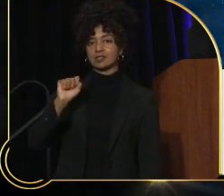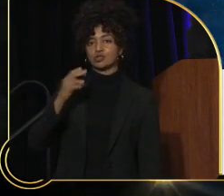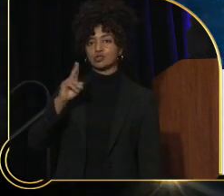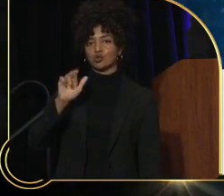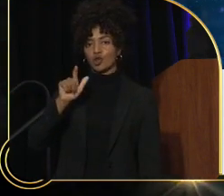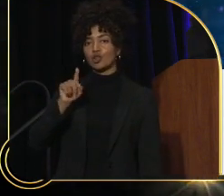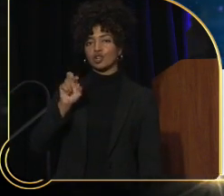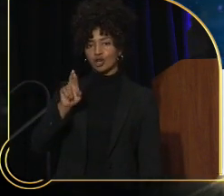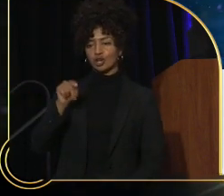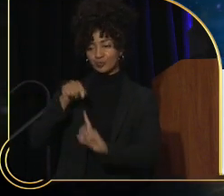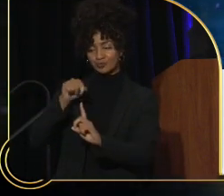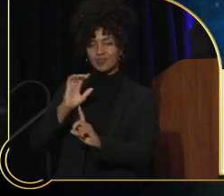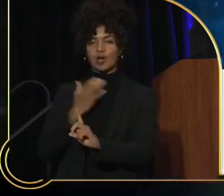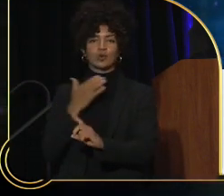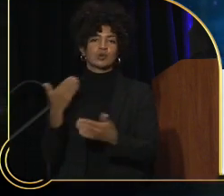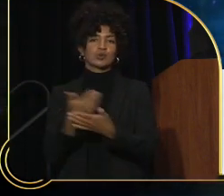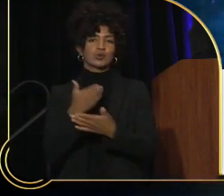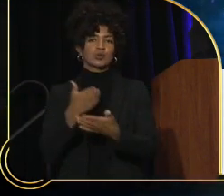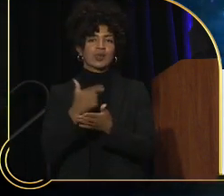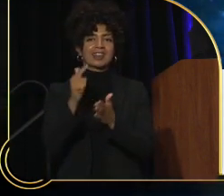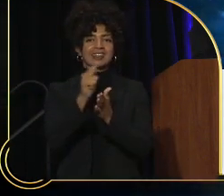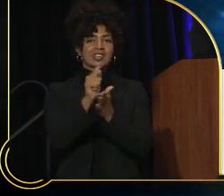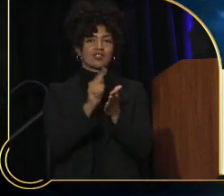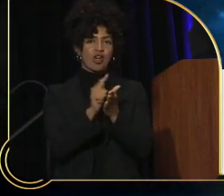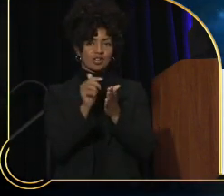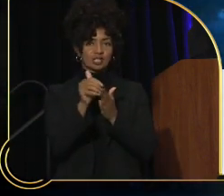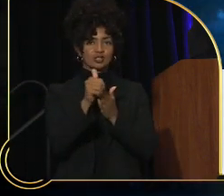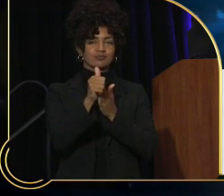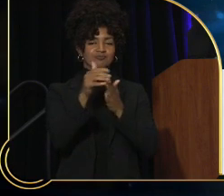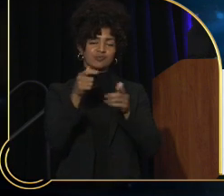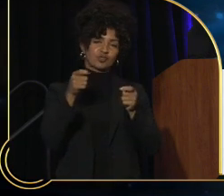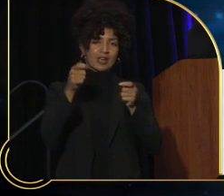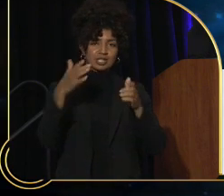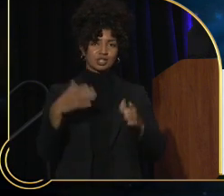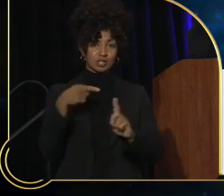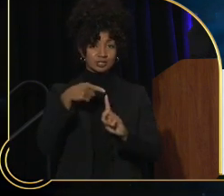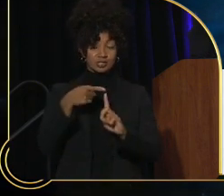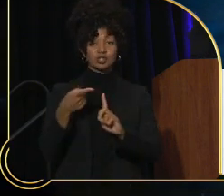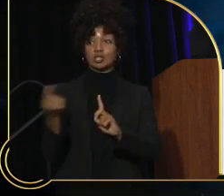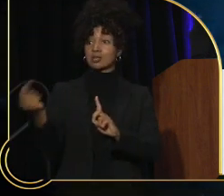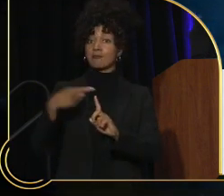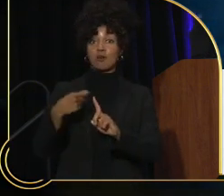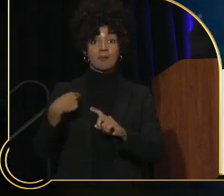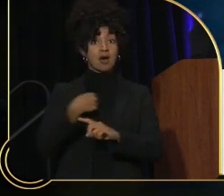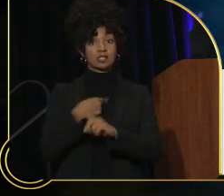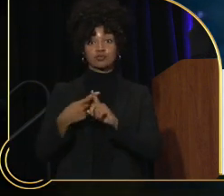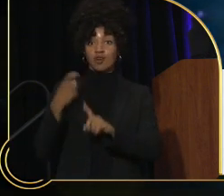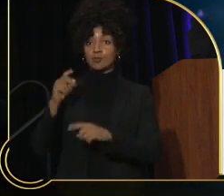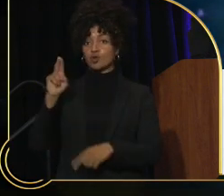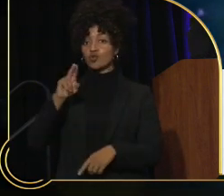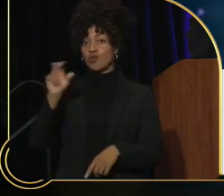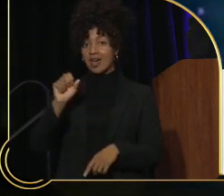new legal director. And Megan comes to us from the U.S. Department of Justice Civil Rights Division,